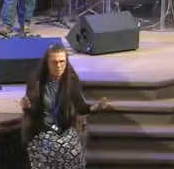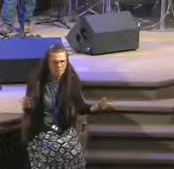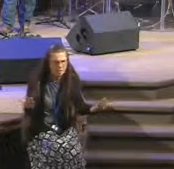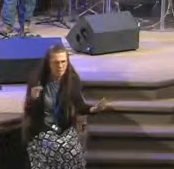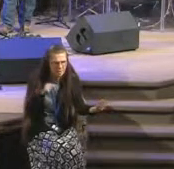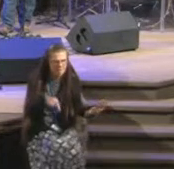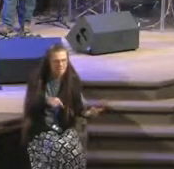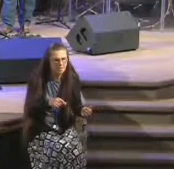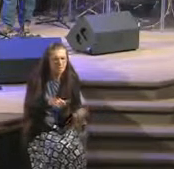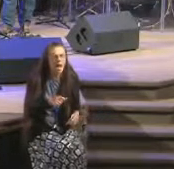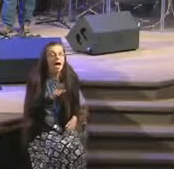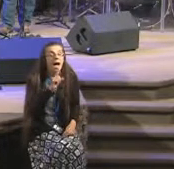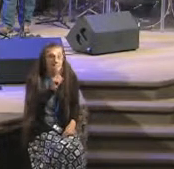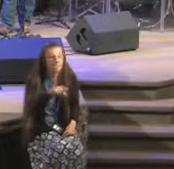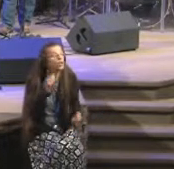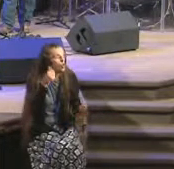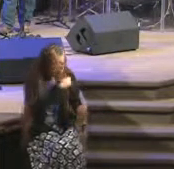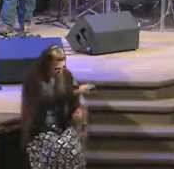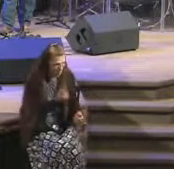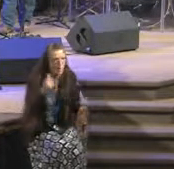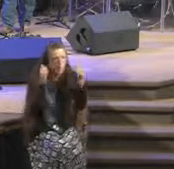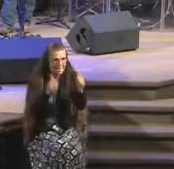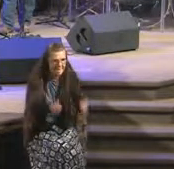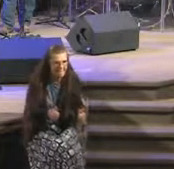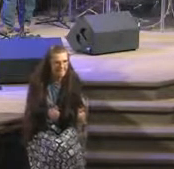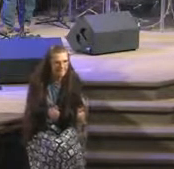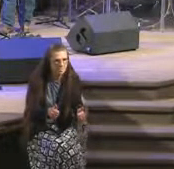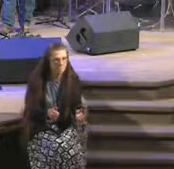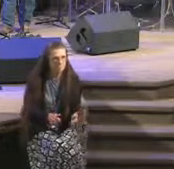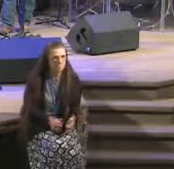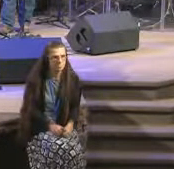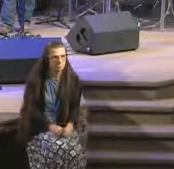Central Arkansas, I'll tell you we can.